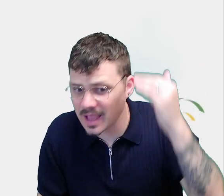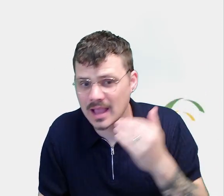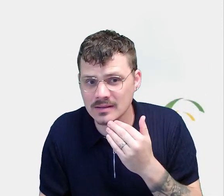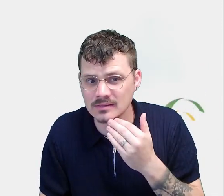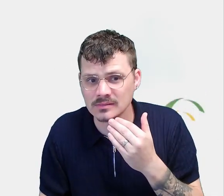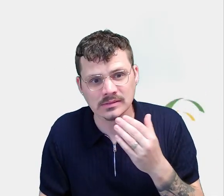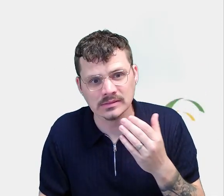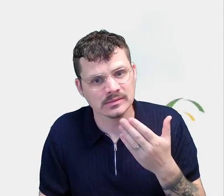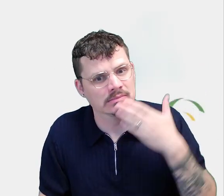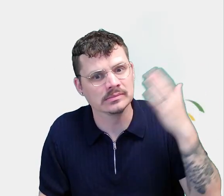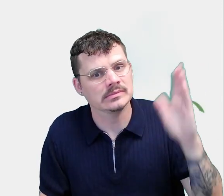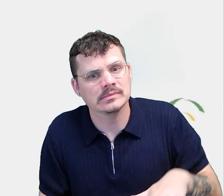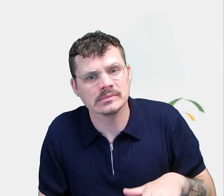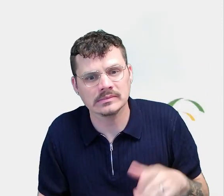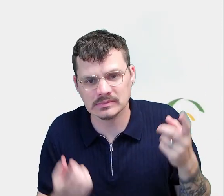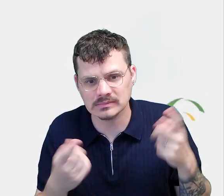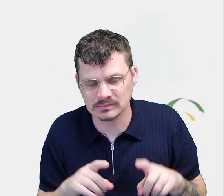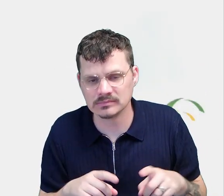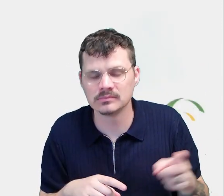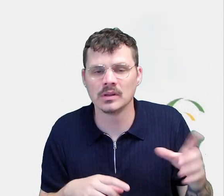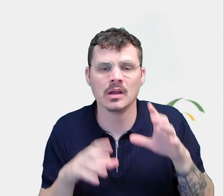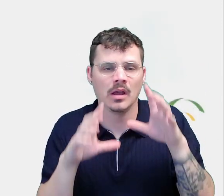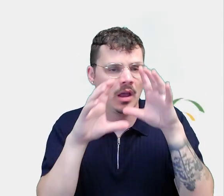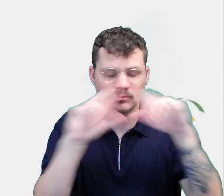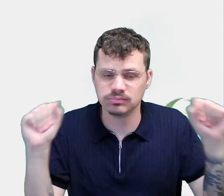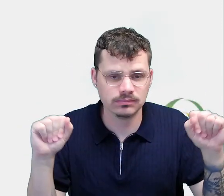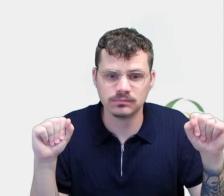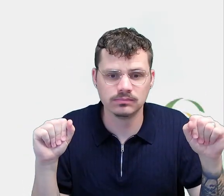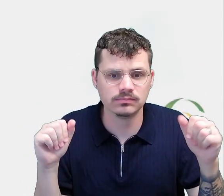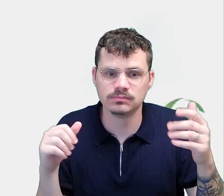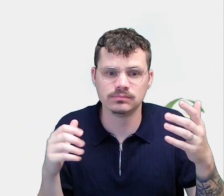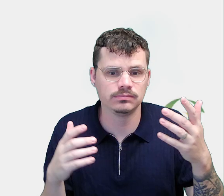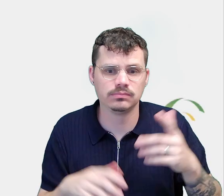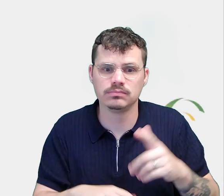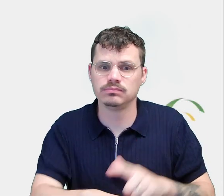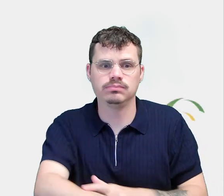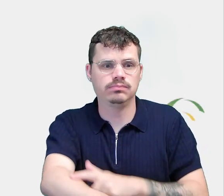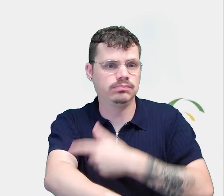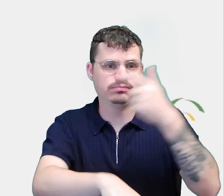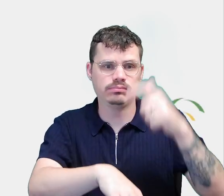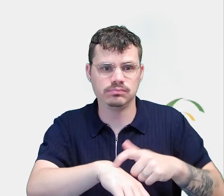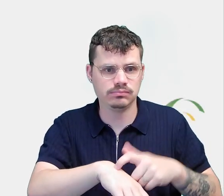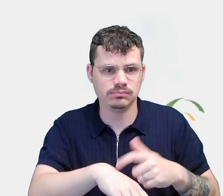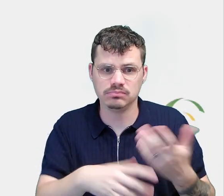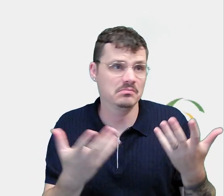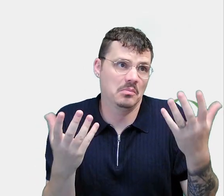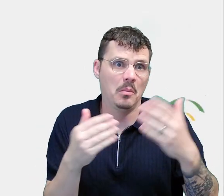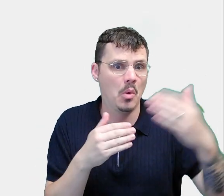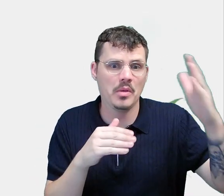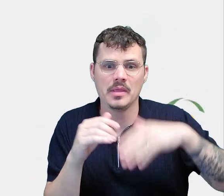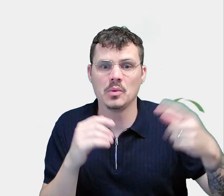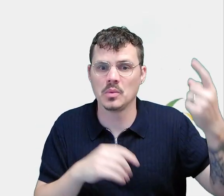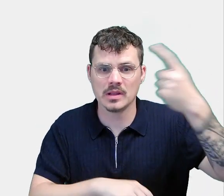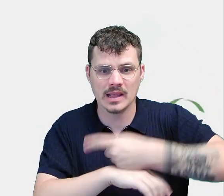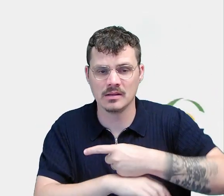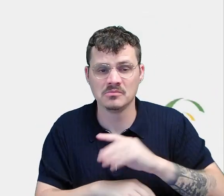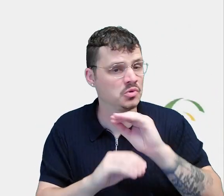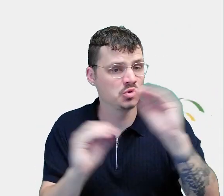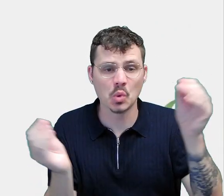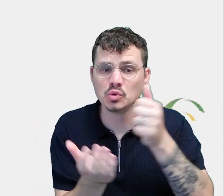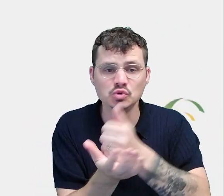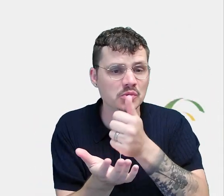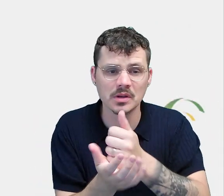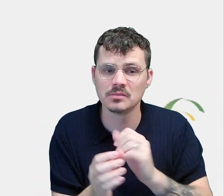Bad. He was unconscious for a long time, more than a day. Got no treatment.